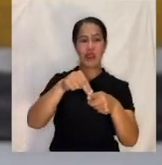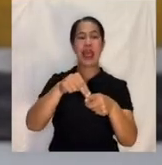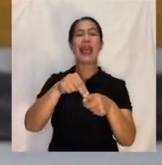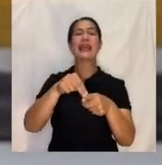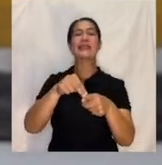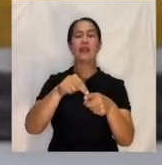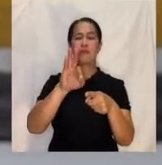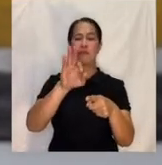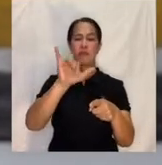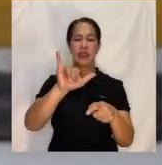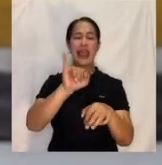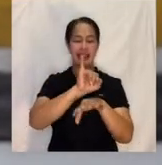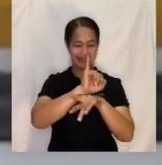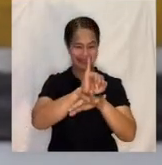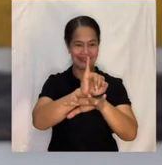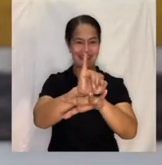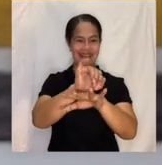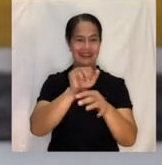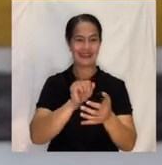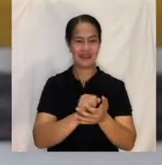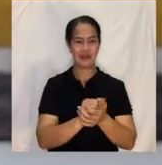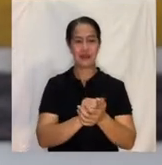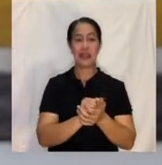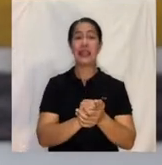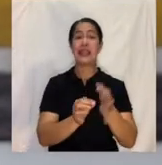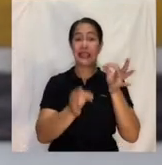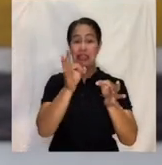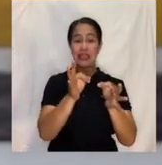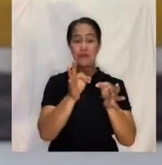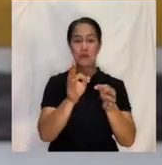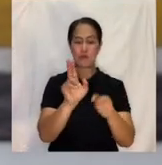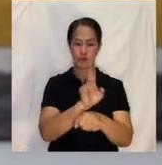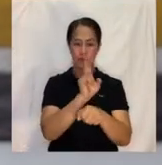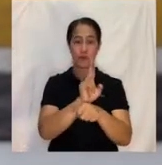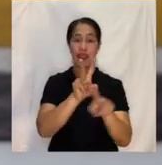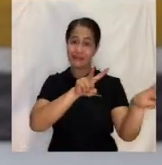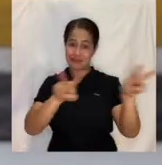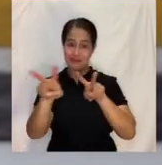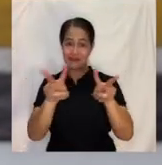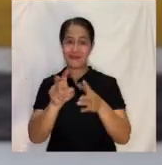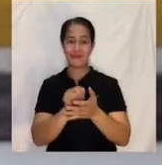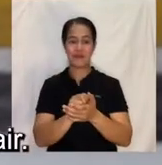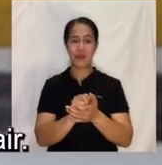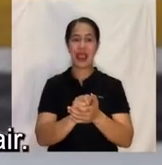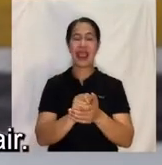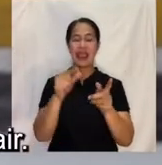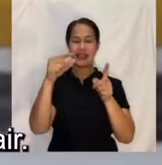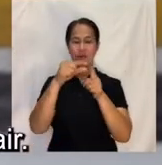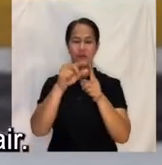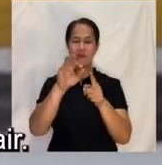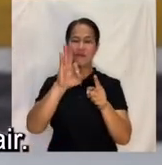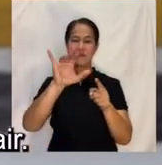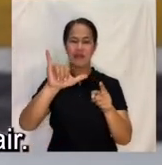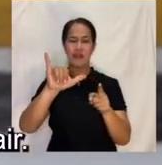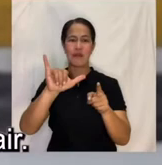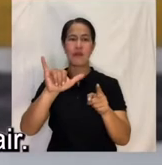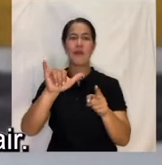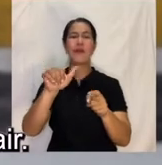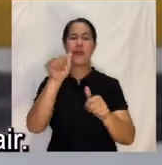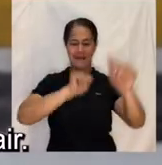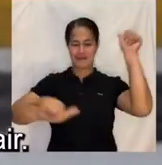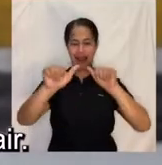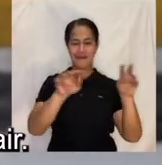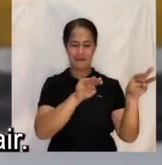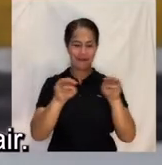the word fly is an insect. And if it is used as a verb, the word fly is an act